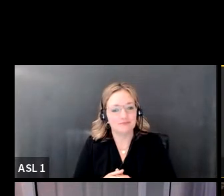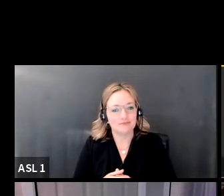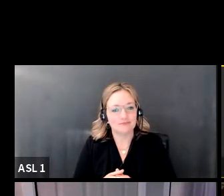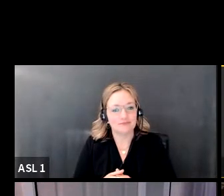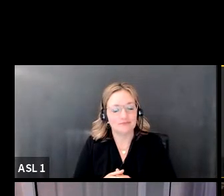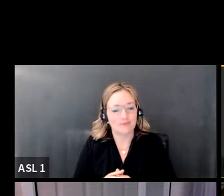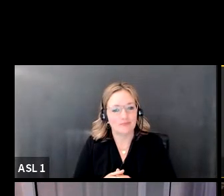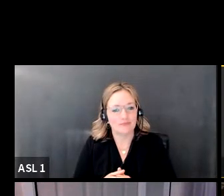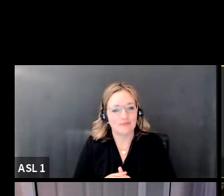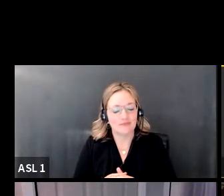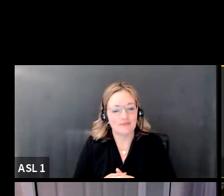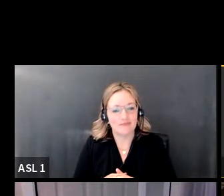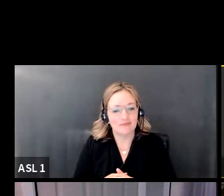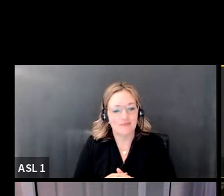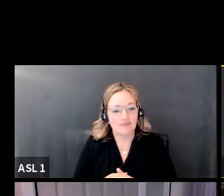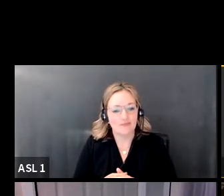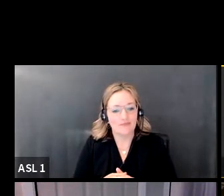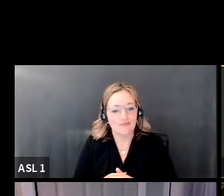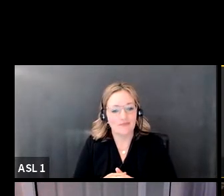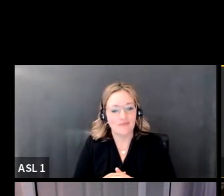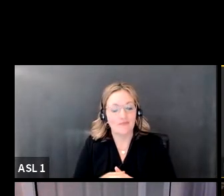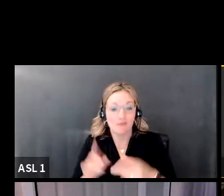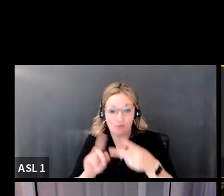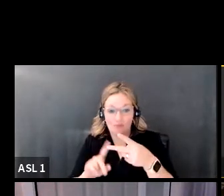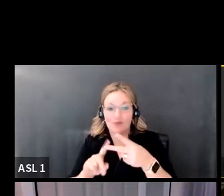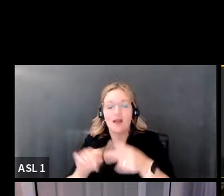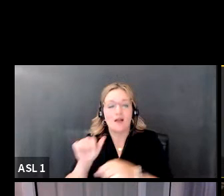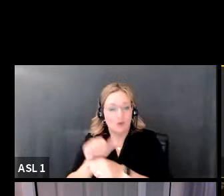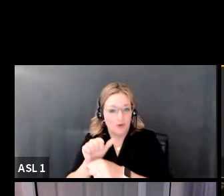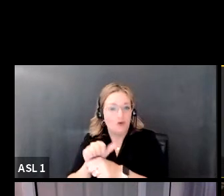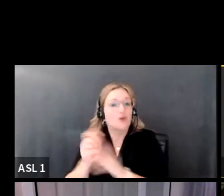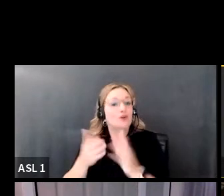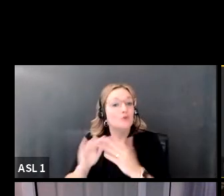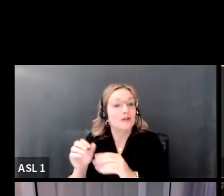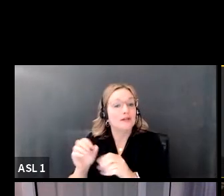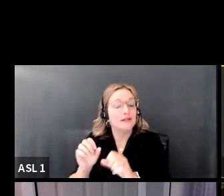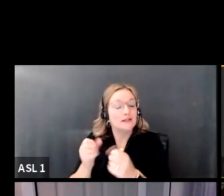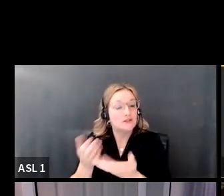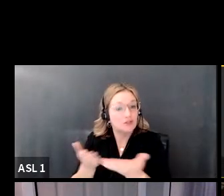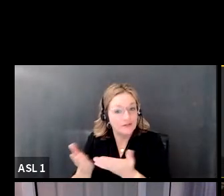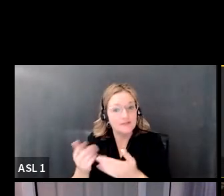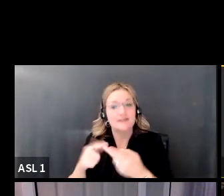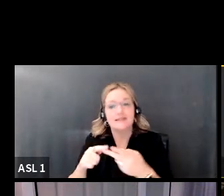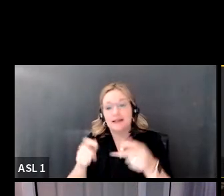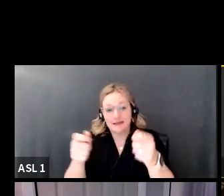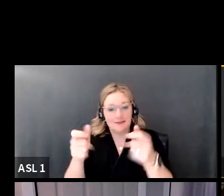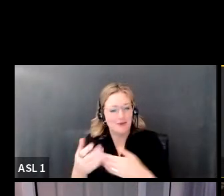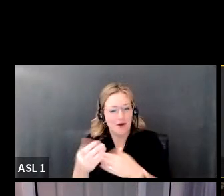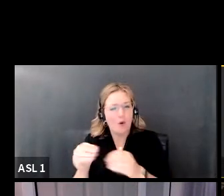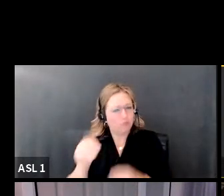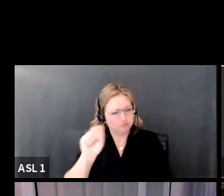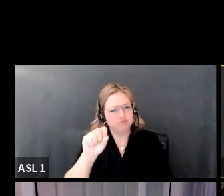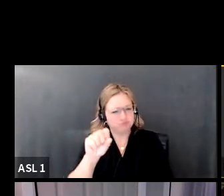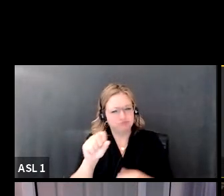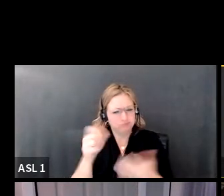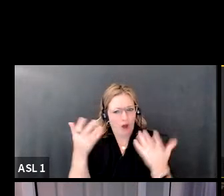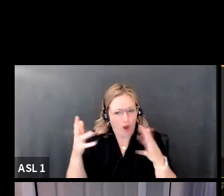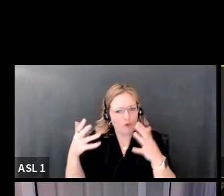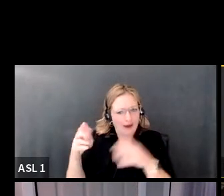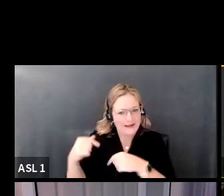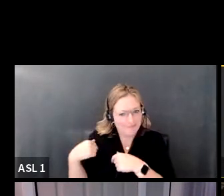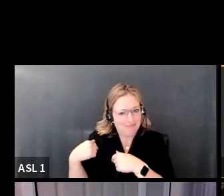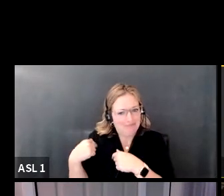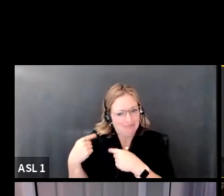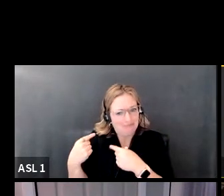table uh and the work of our community social services and city manager's office so we there has been work inputted to